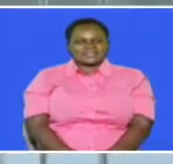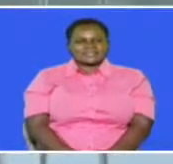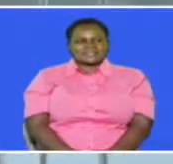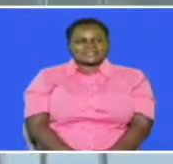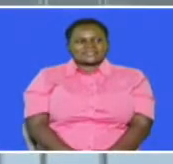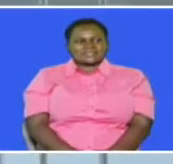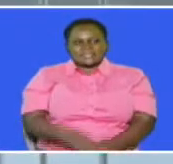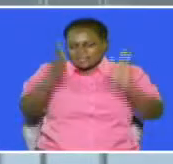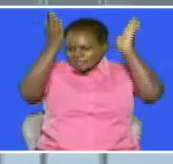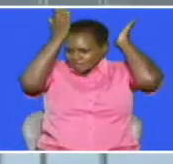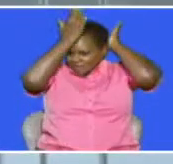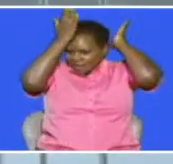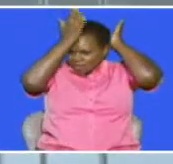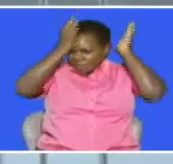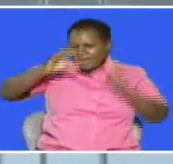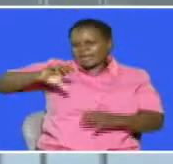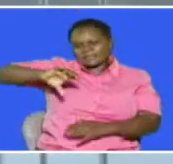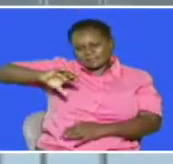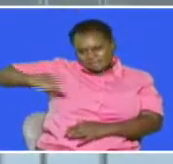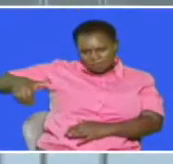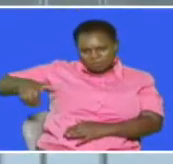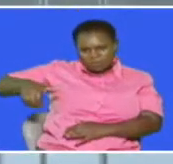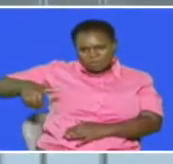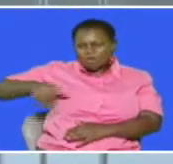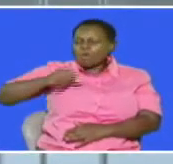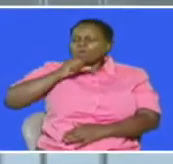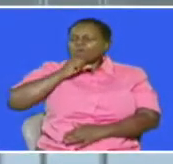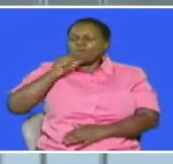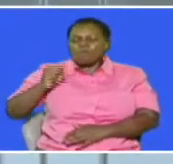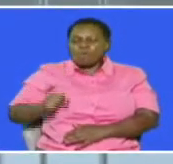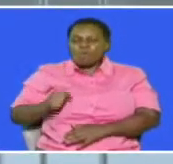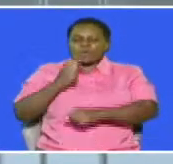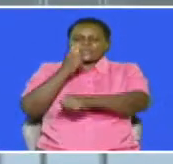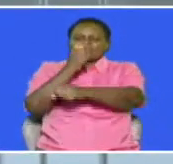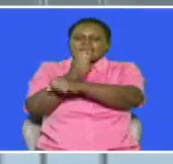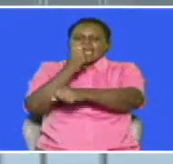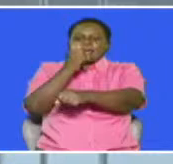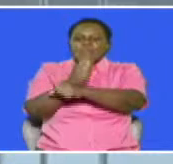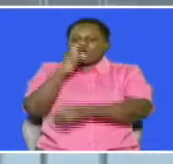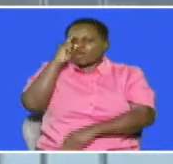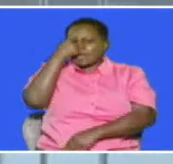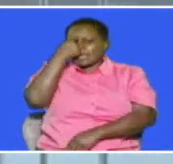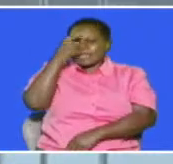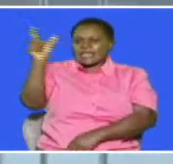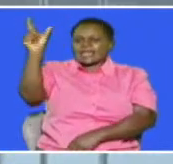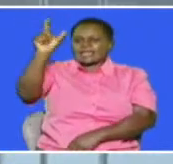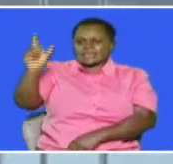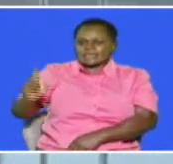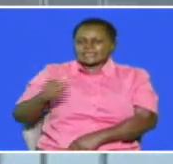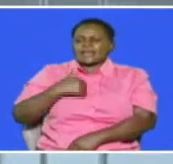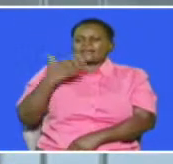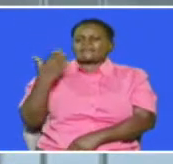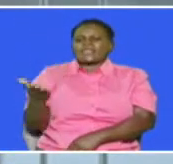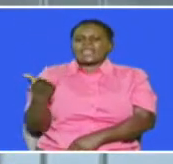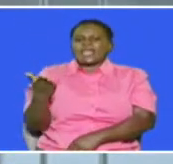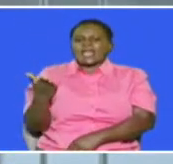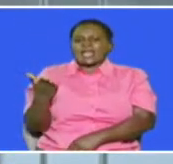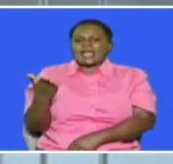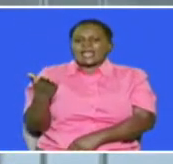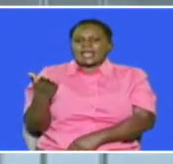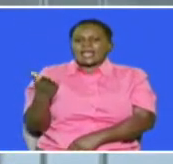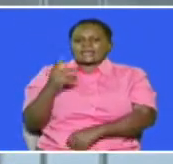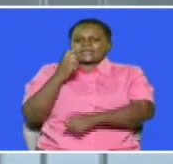At the heart of Kakamega town is perhaps one of the oldest Indian temple in the entire region. The foundation stone of